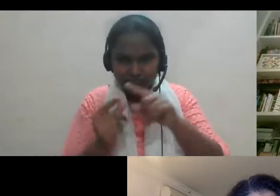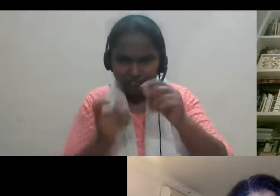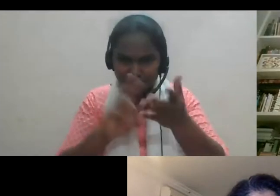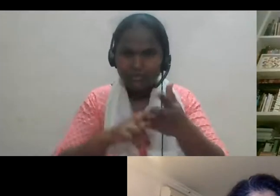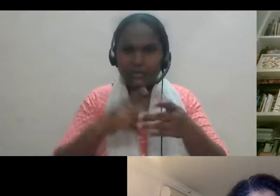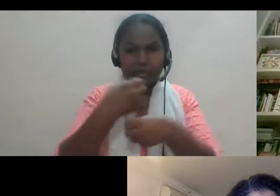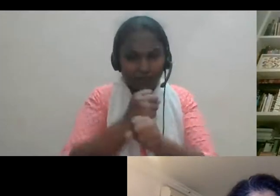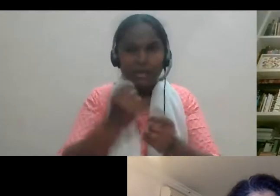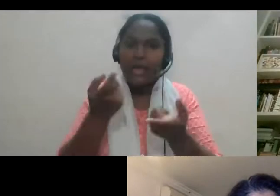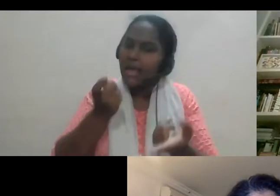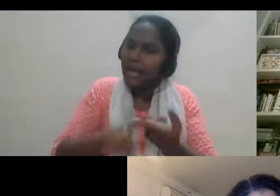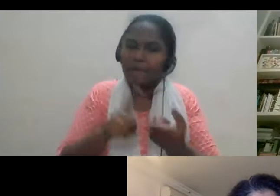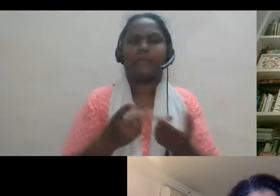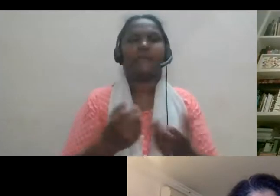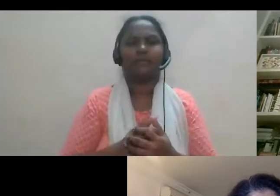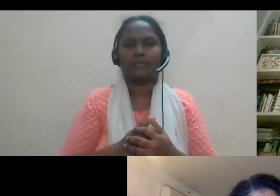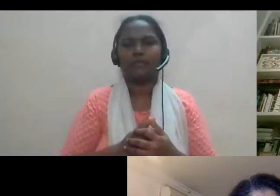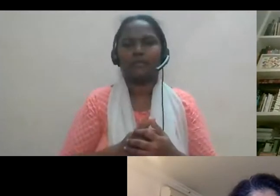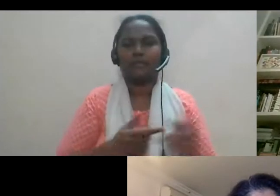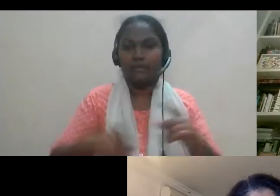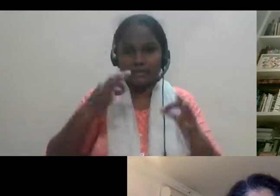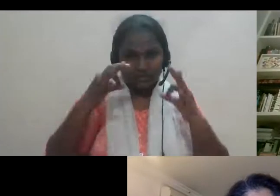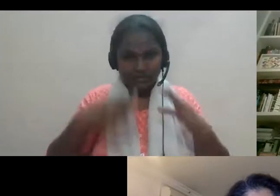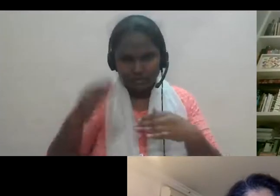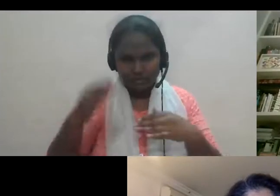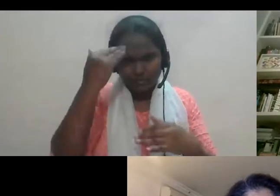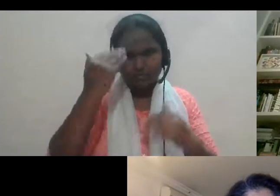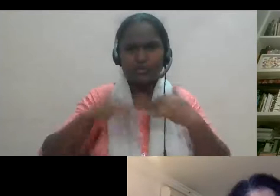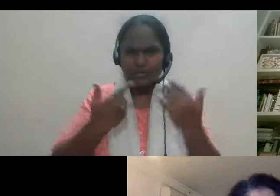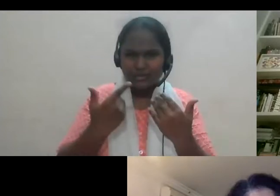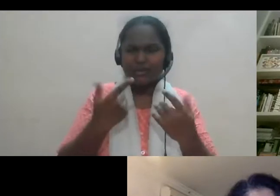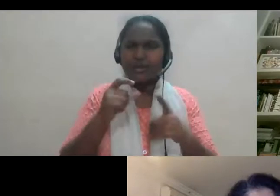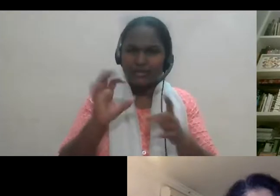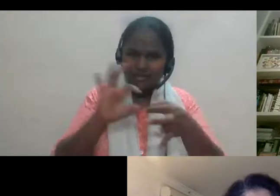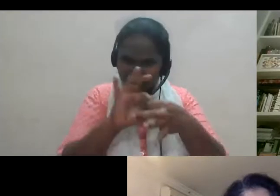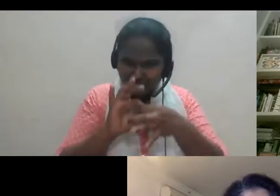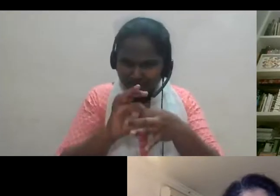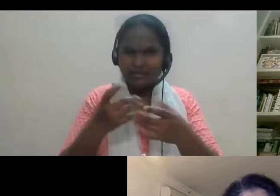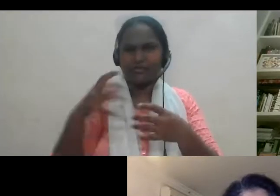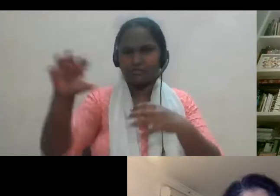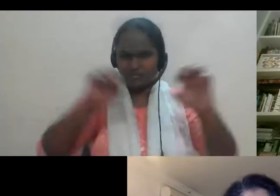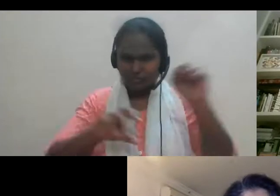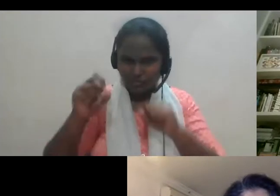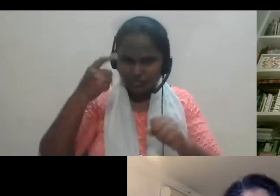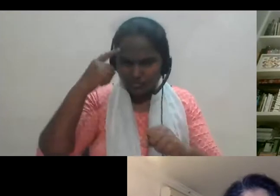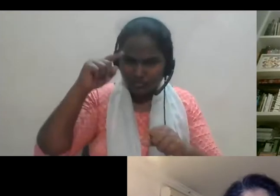make that happen in the real? No, how is it that we can actually bring that